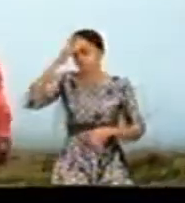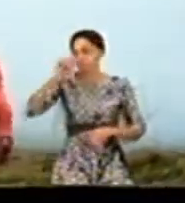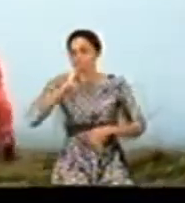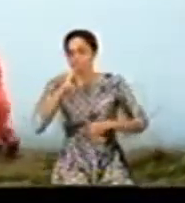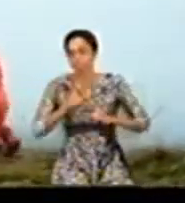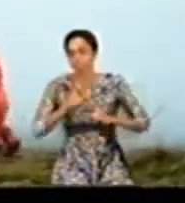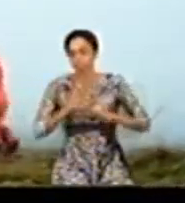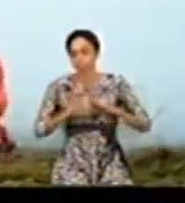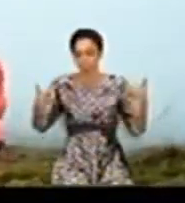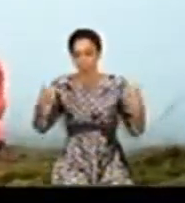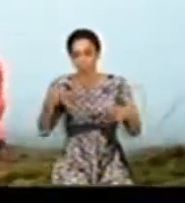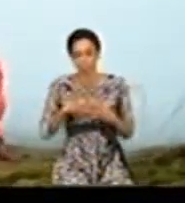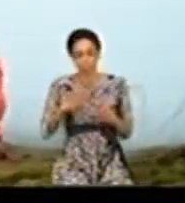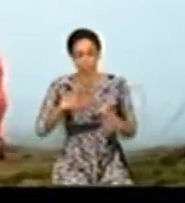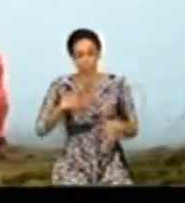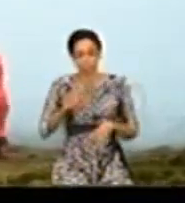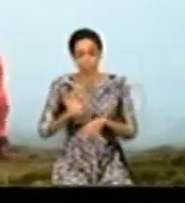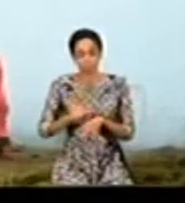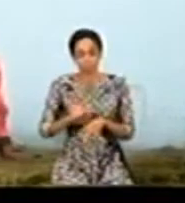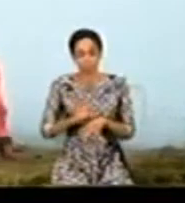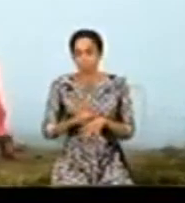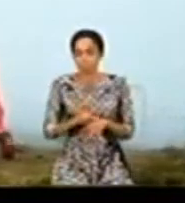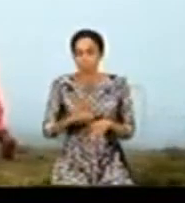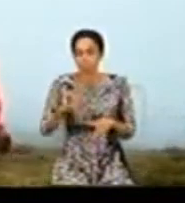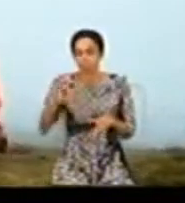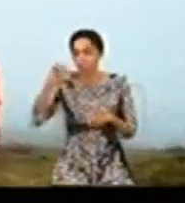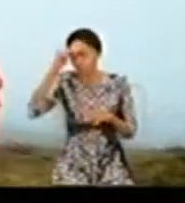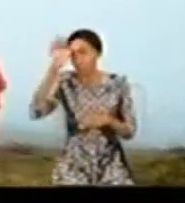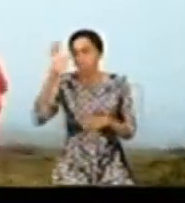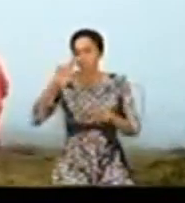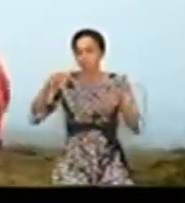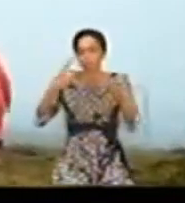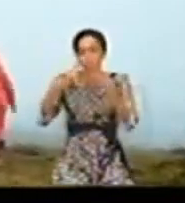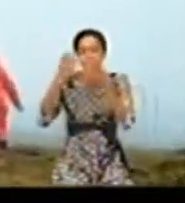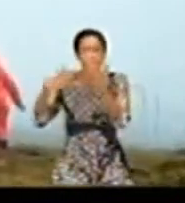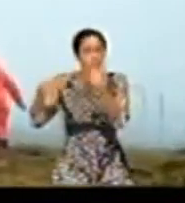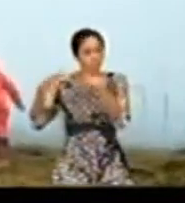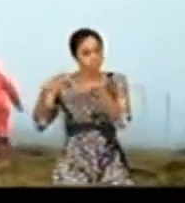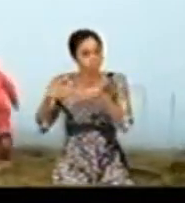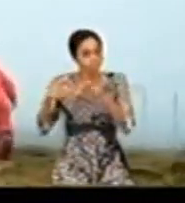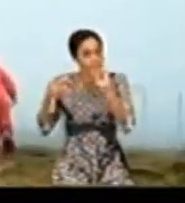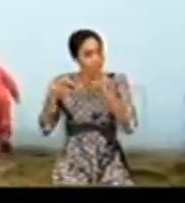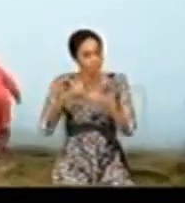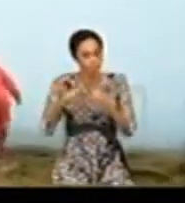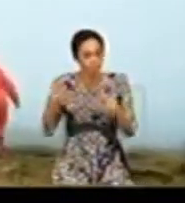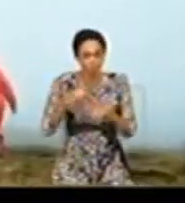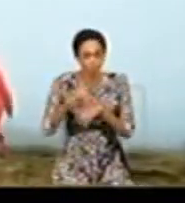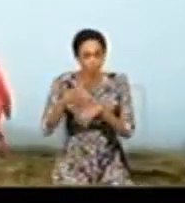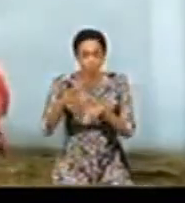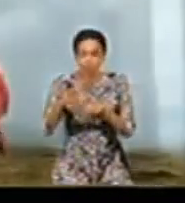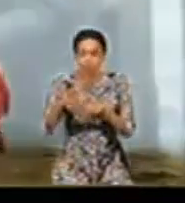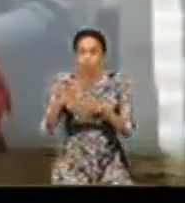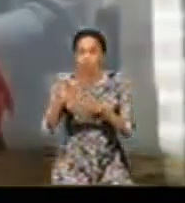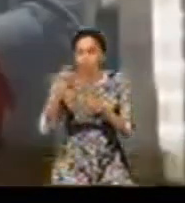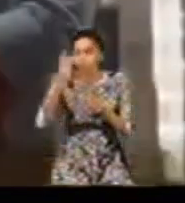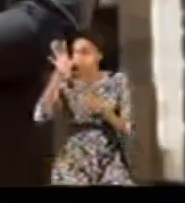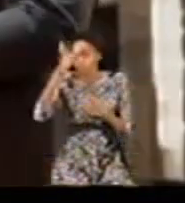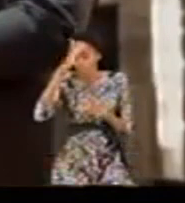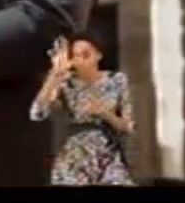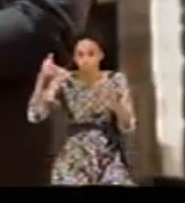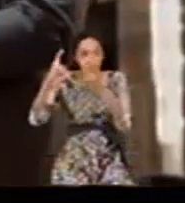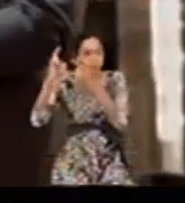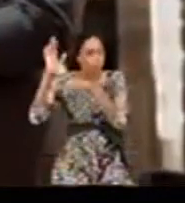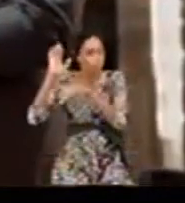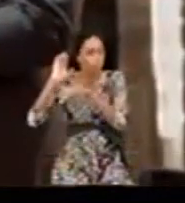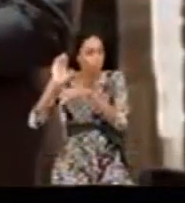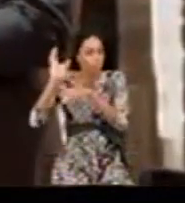great in this, our church. If anybody gets to heaven, of course all we as children must get to heaven. It doesn't work that way.